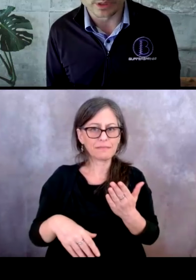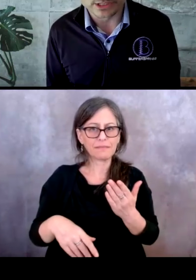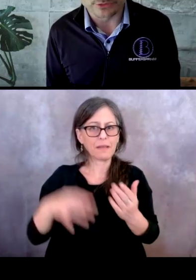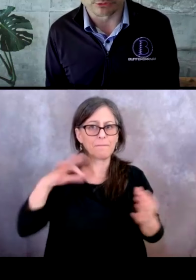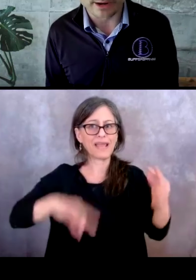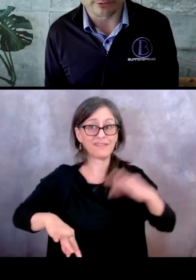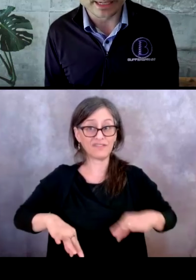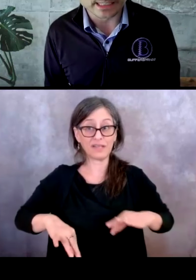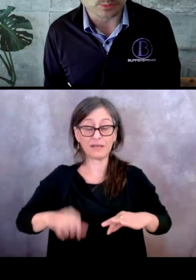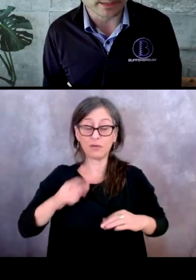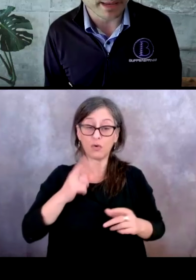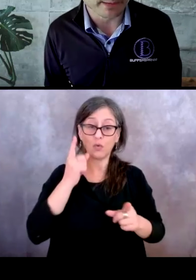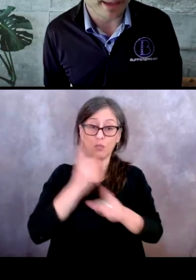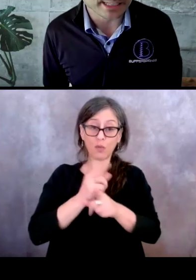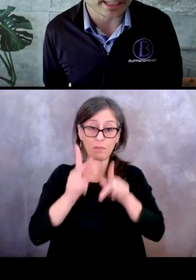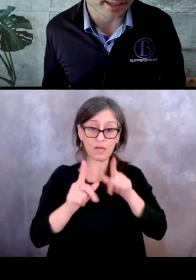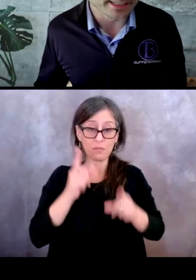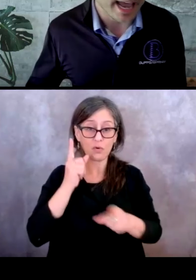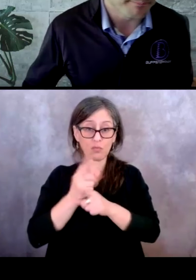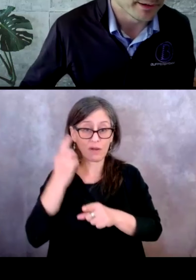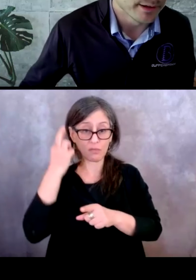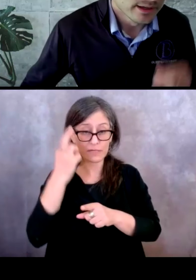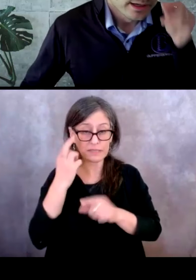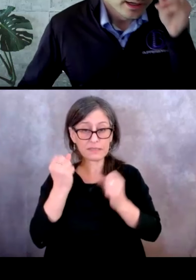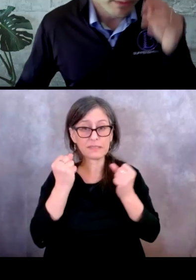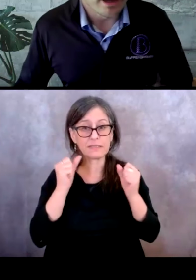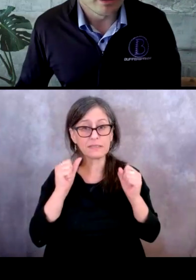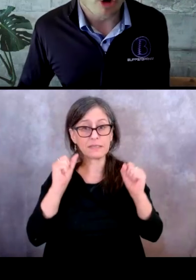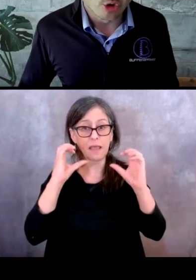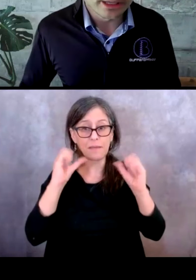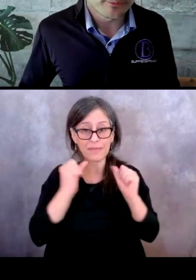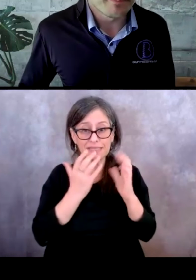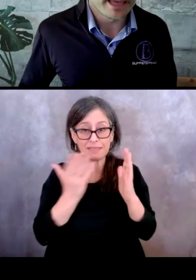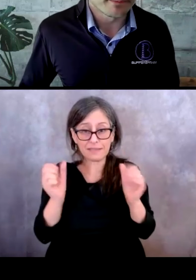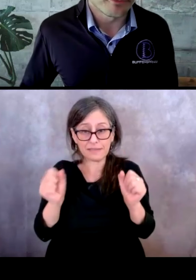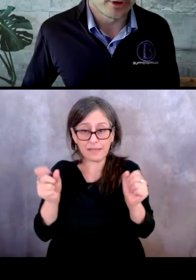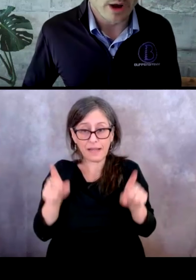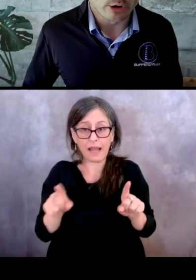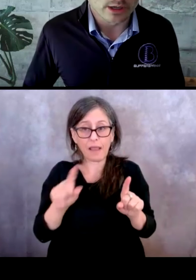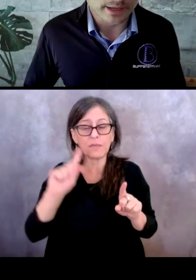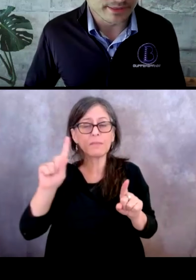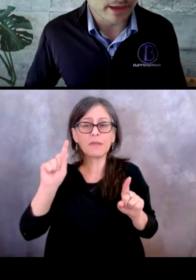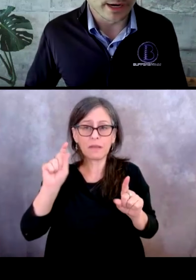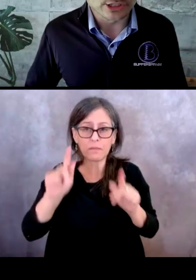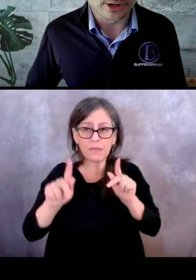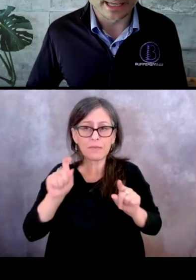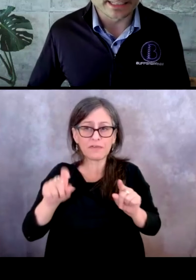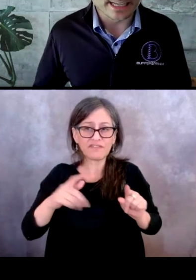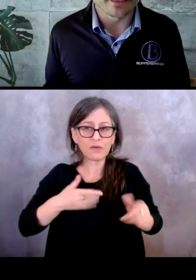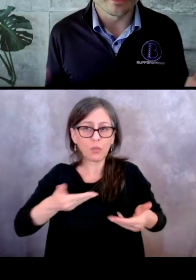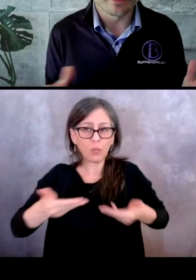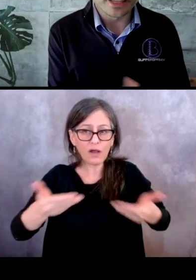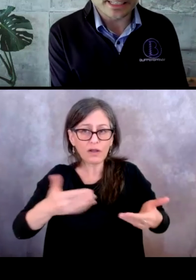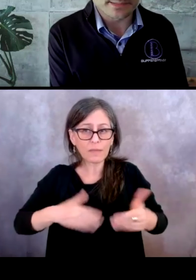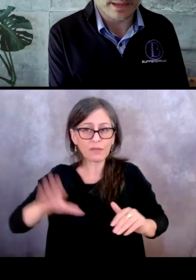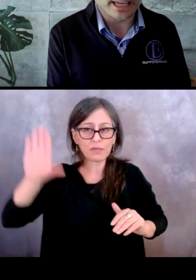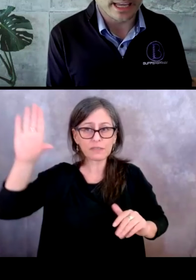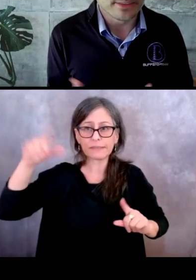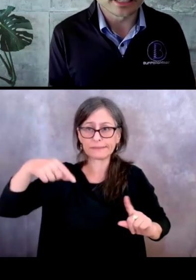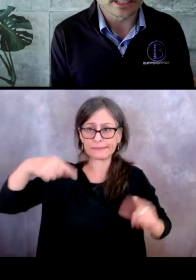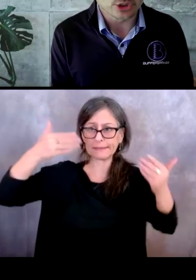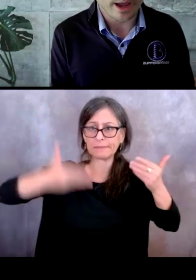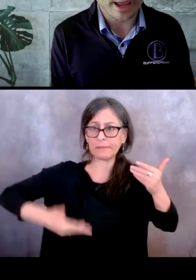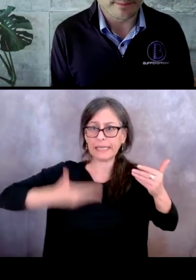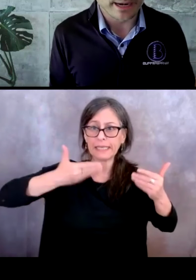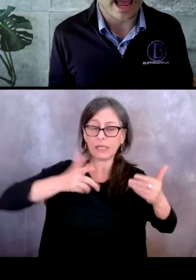the right ones for the right reasons, we can make amazing things happen. But only if we make them feel welcome and they raise their hand and say, this is me